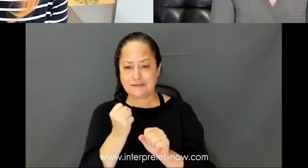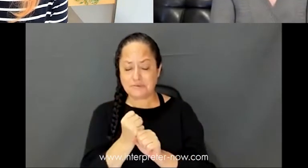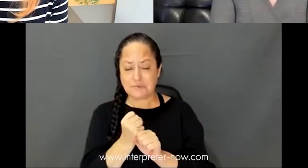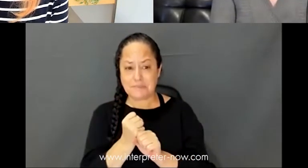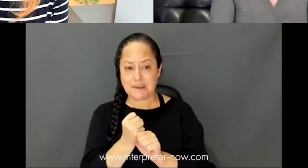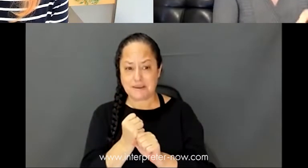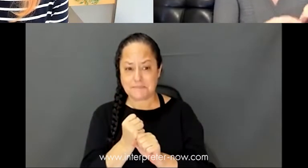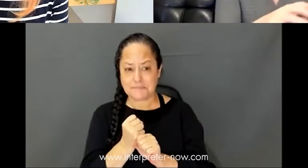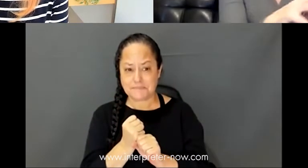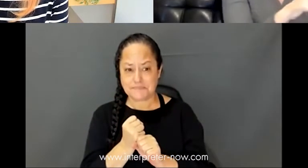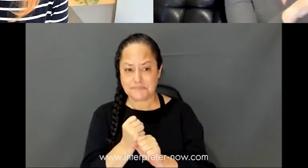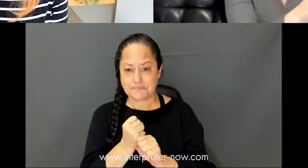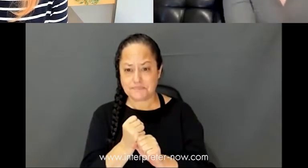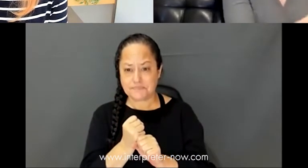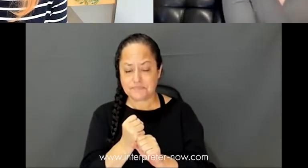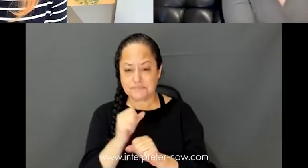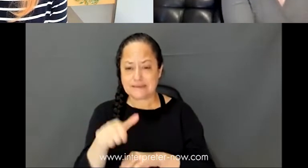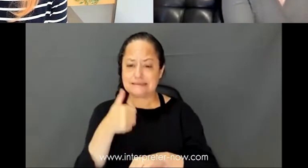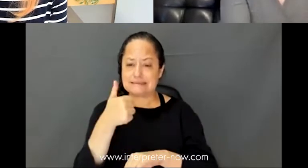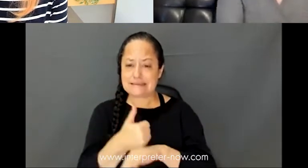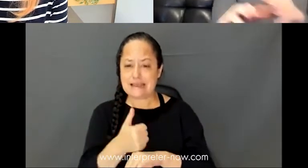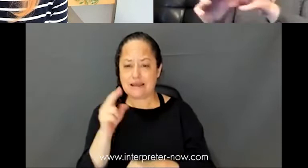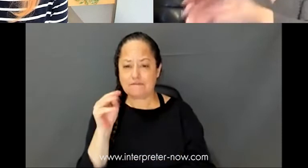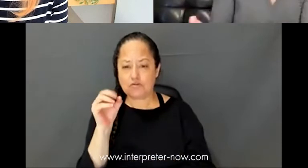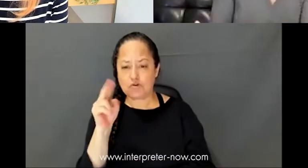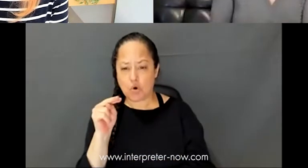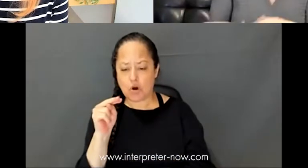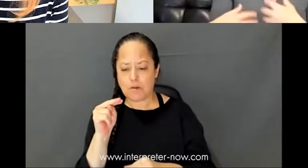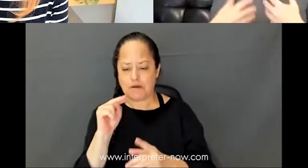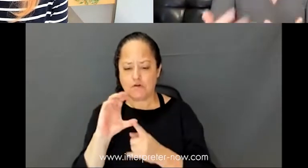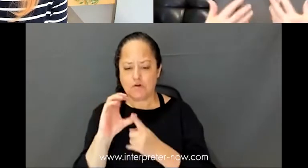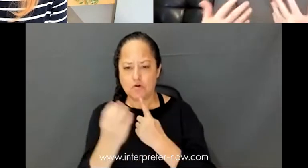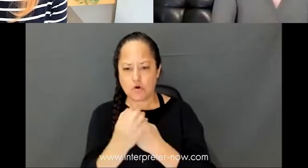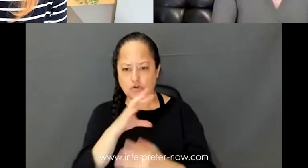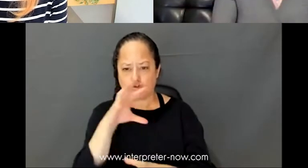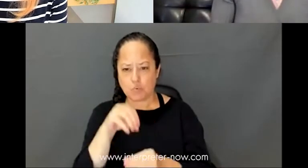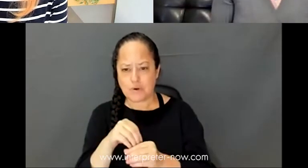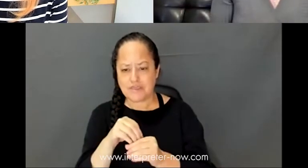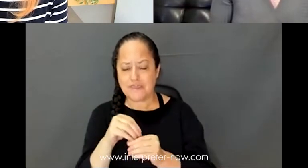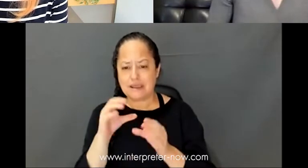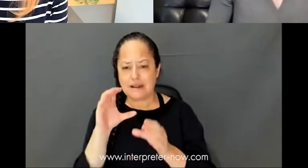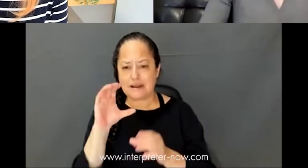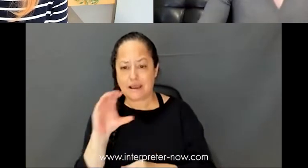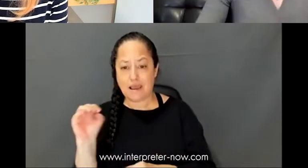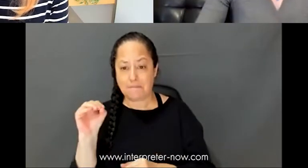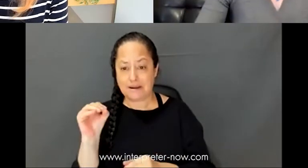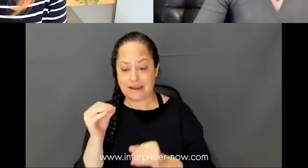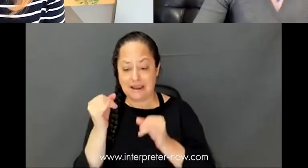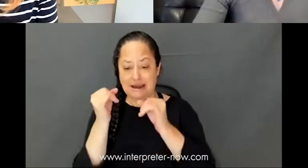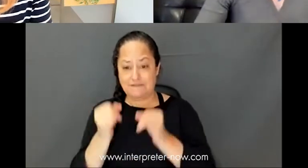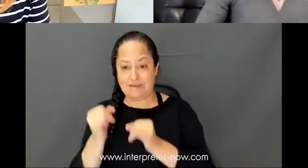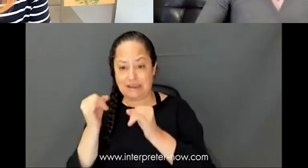as a set of norms and culture within a company as individuals that can actually drive that forward.